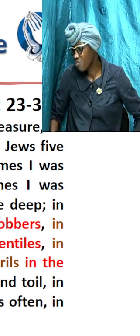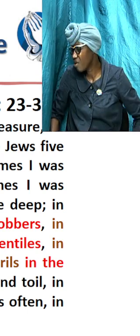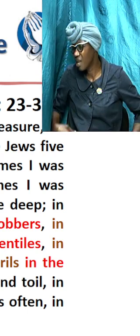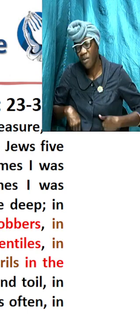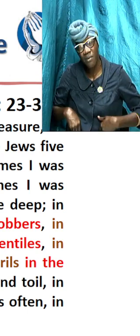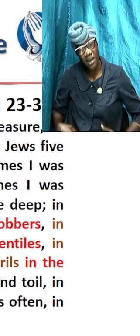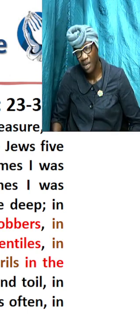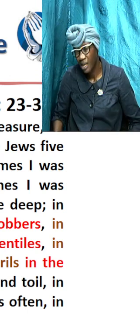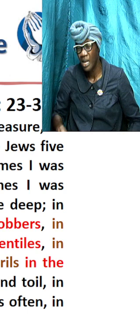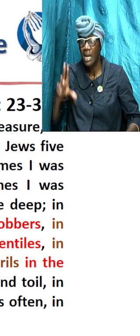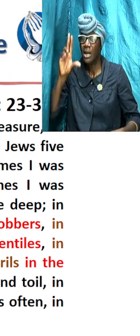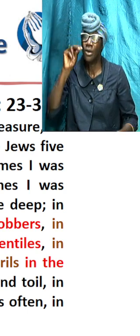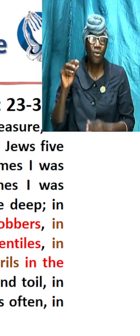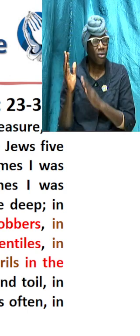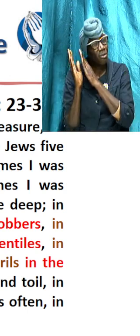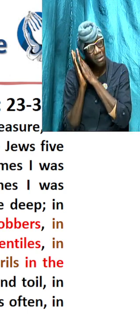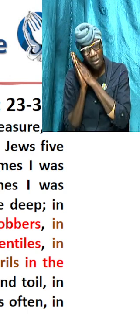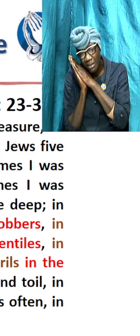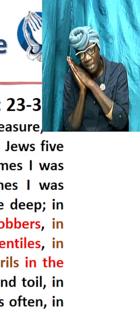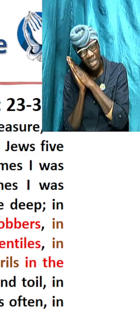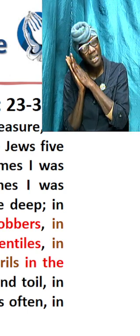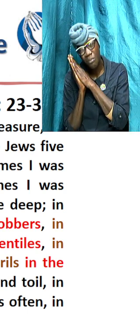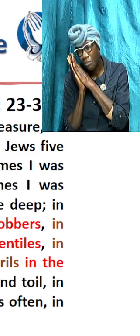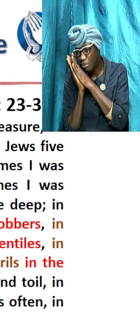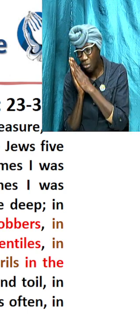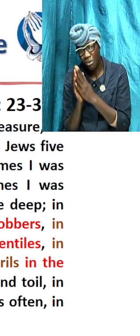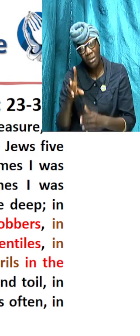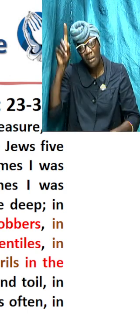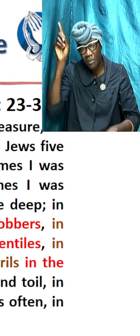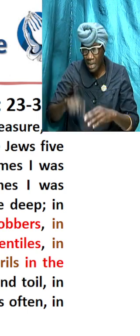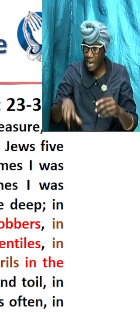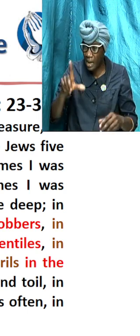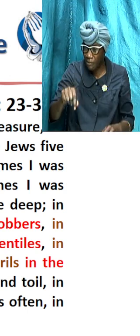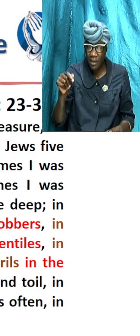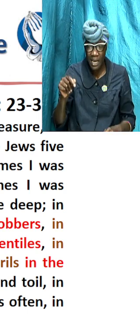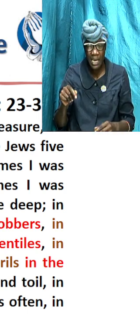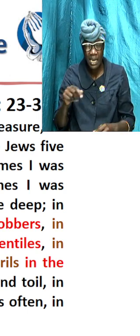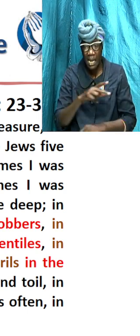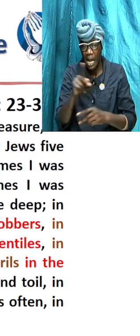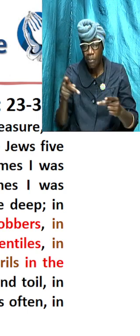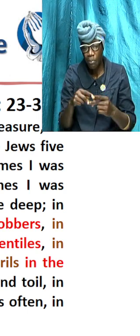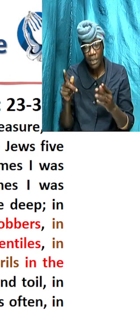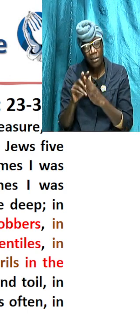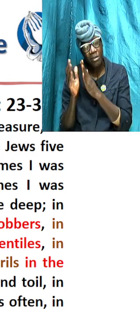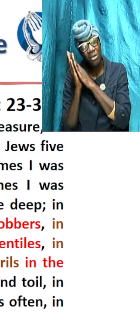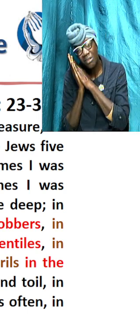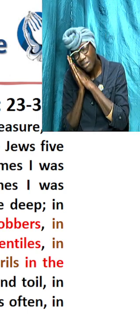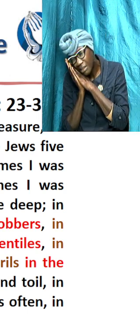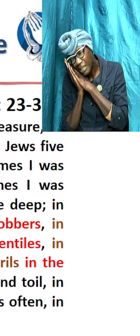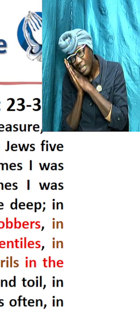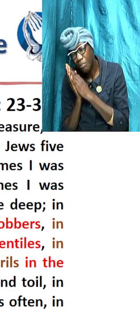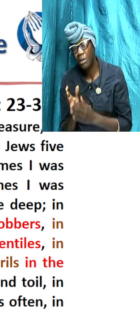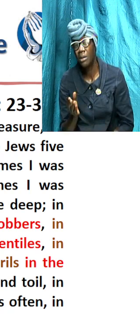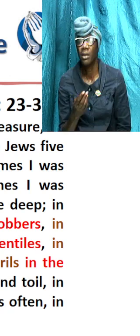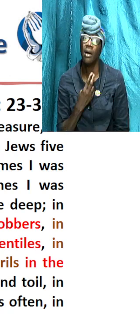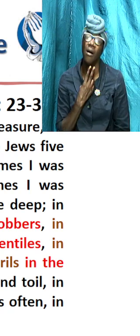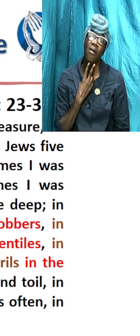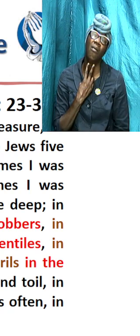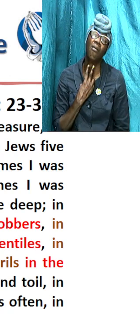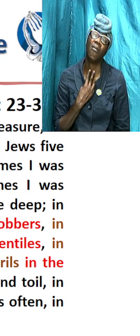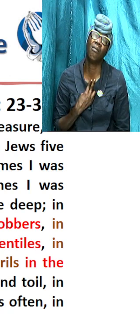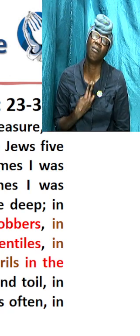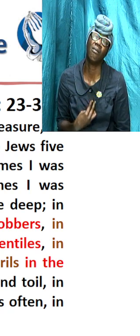In sleeplessness, after enough time, the man can't find place to sleep. Amen. He said, in hunger and